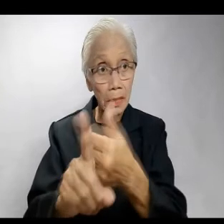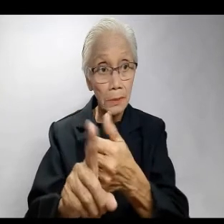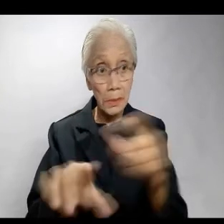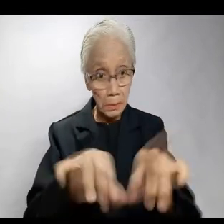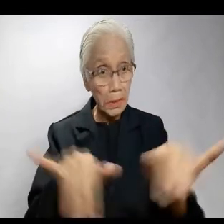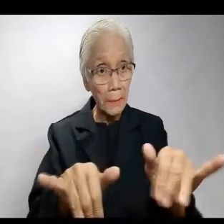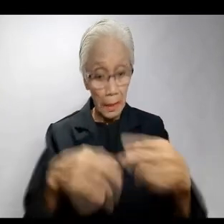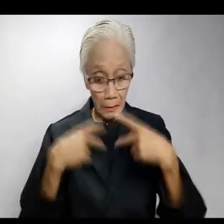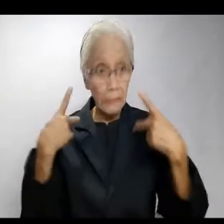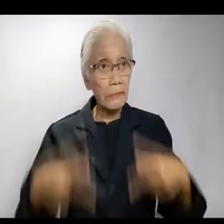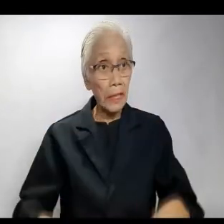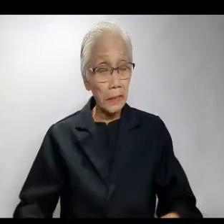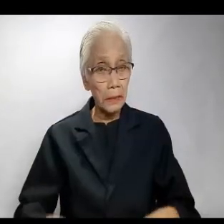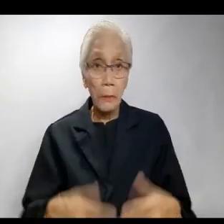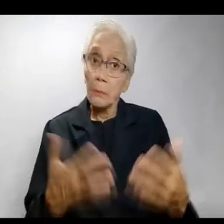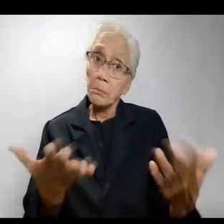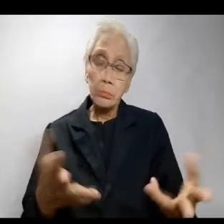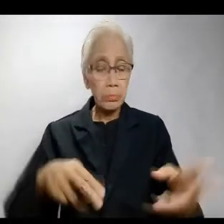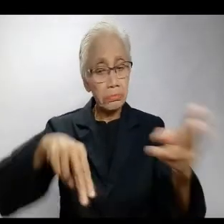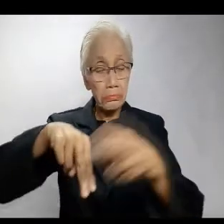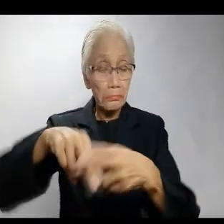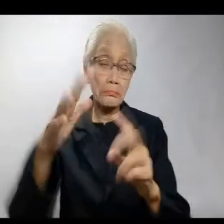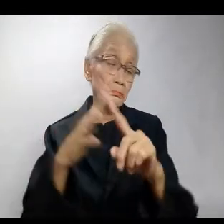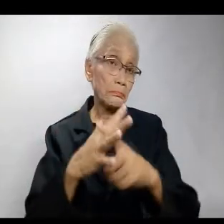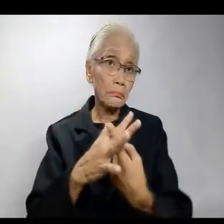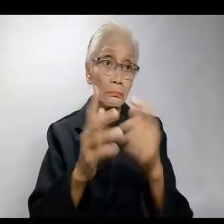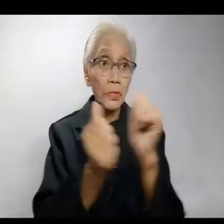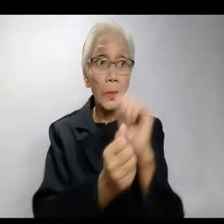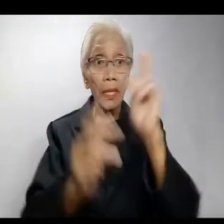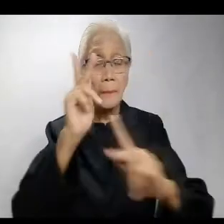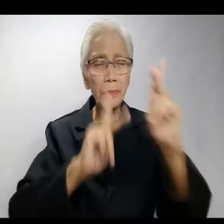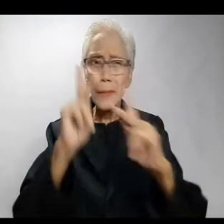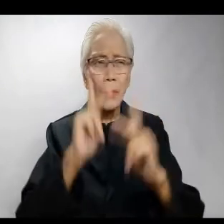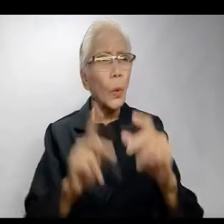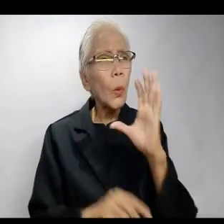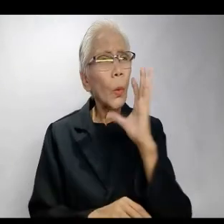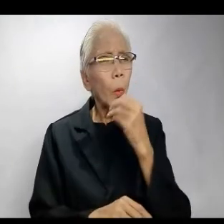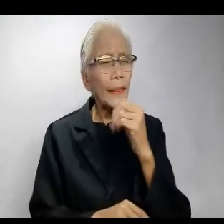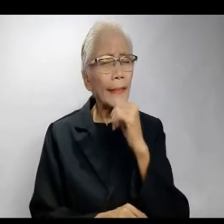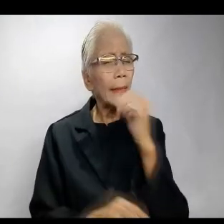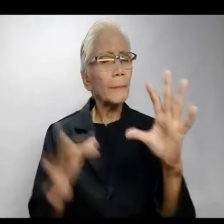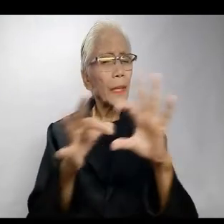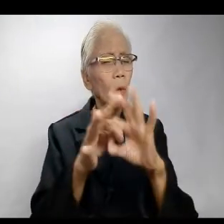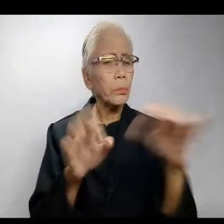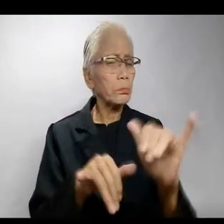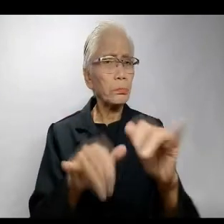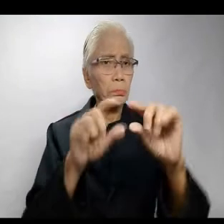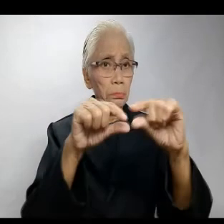as Pharisees. Well, the label originated with people who did not belong to this